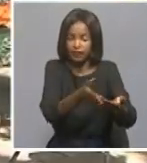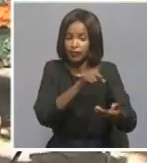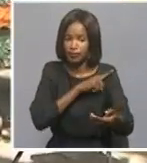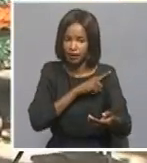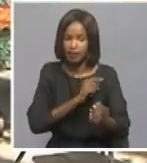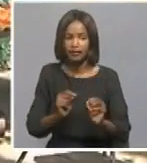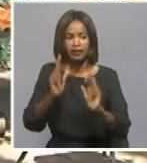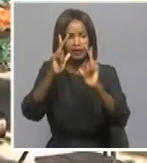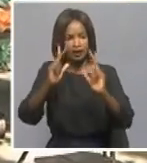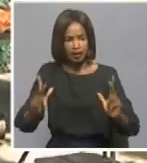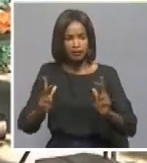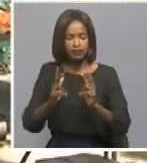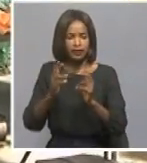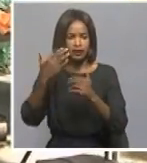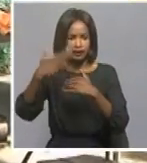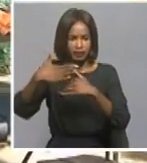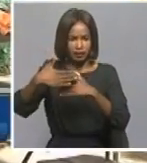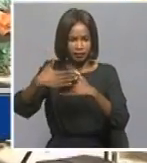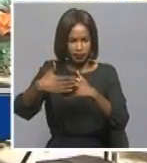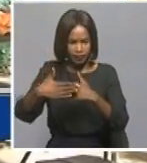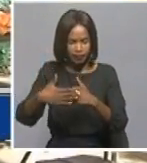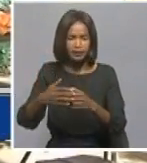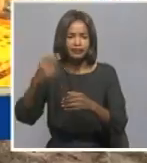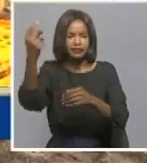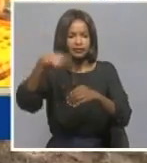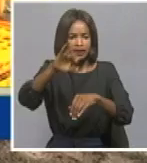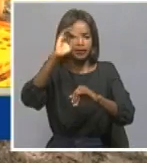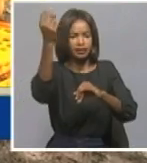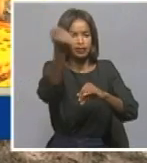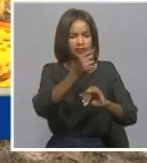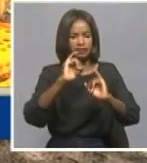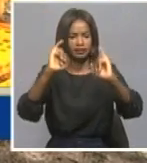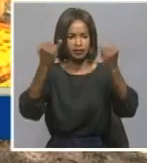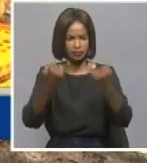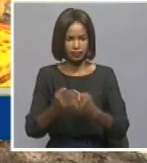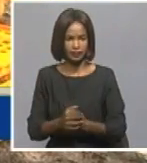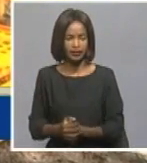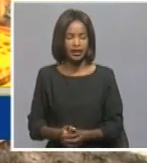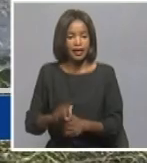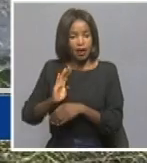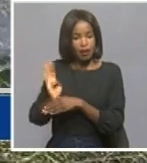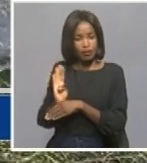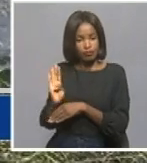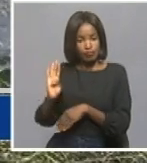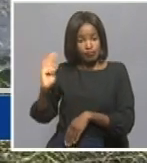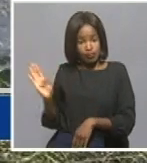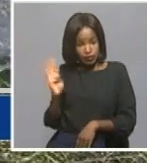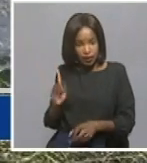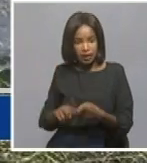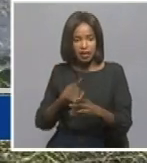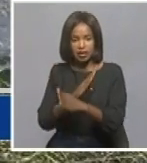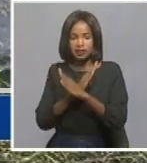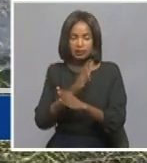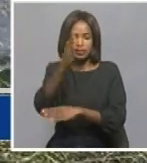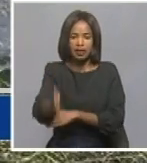helping the people of the island buy necessities from Katimamlilo. This came after Botswana and Zambia closed their borders to